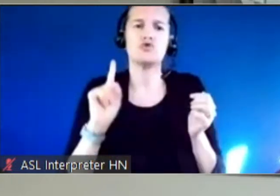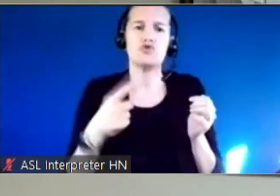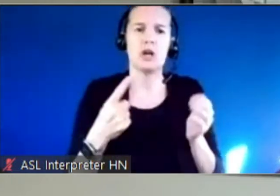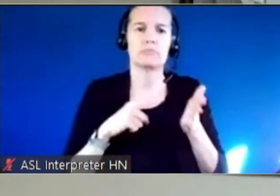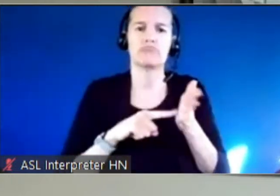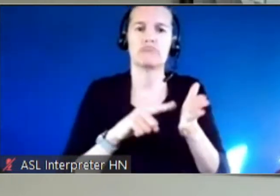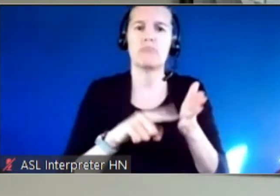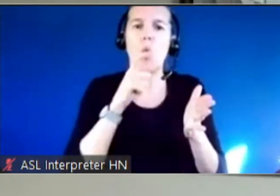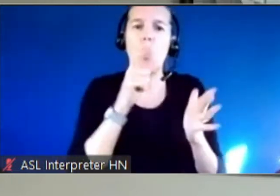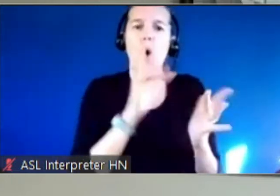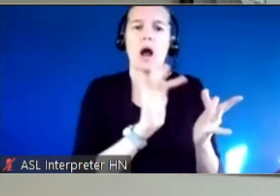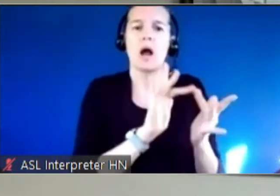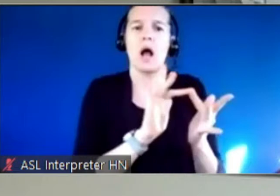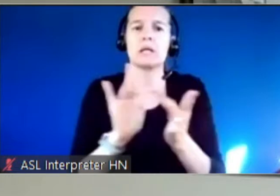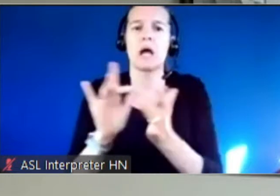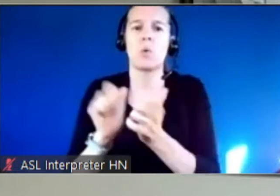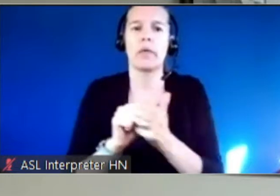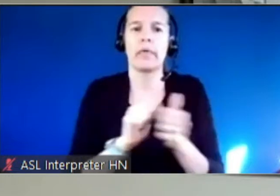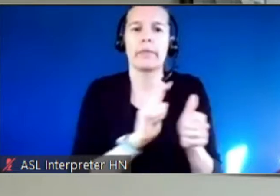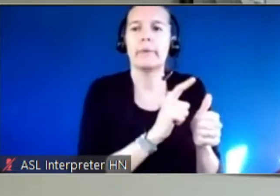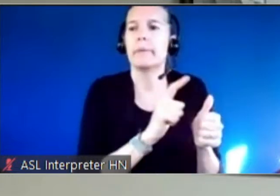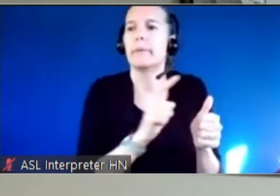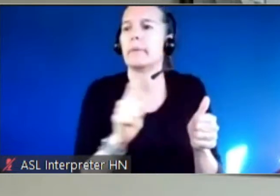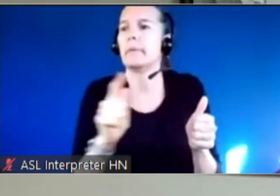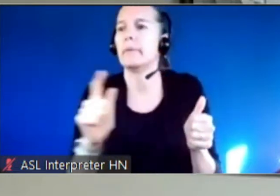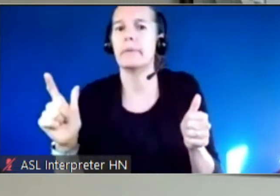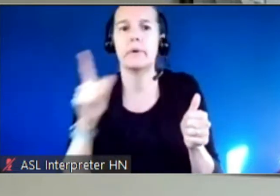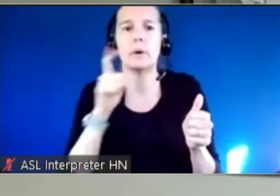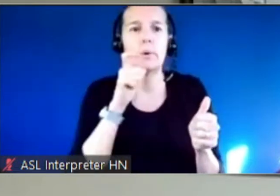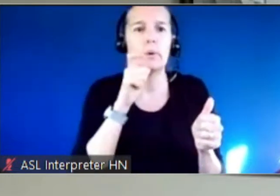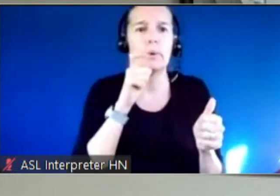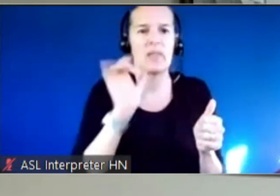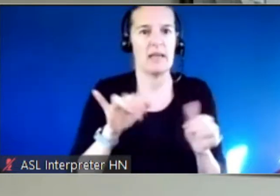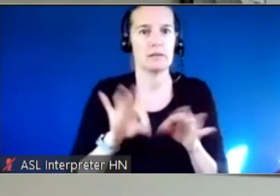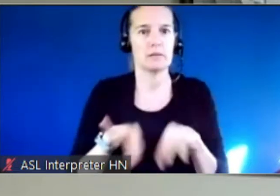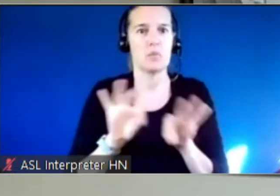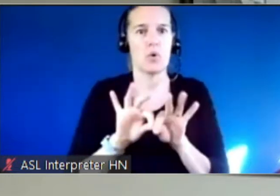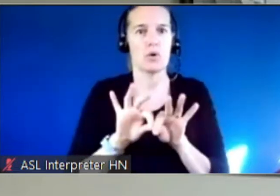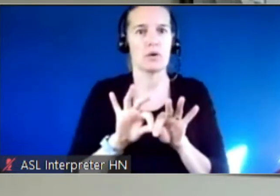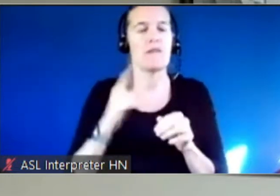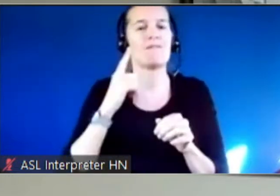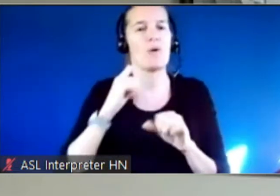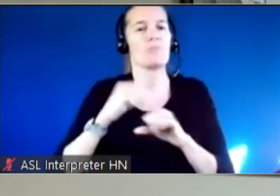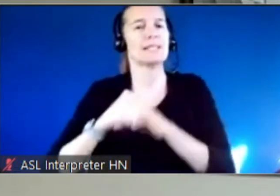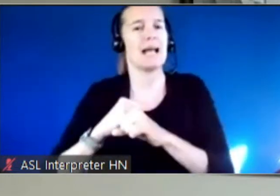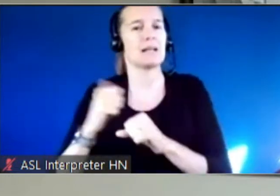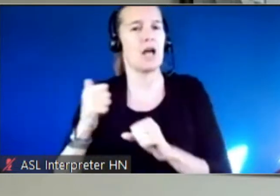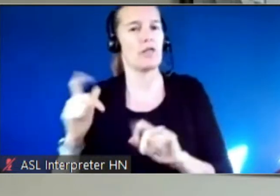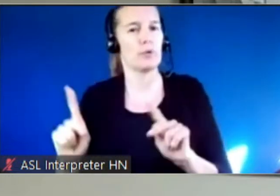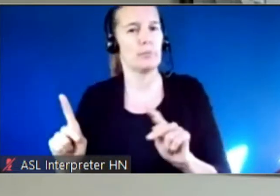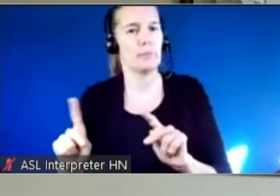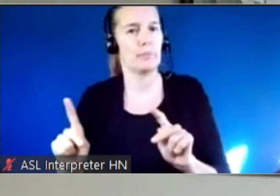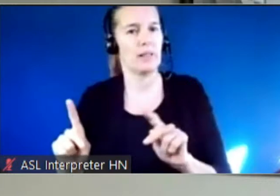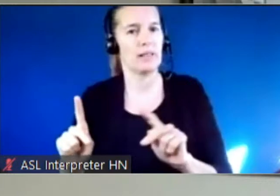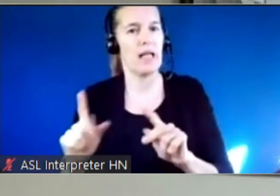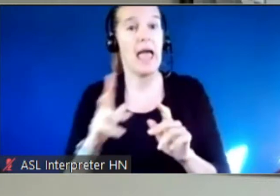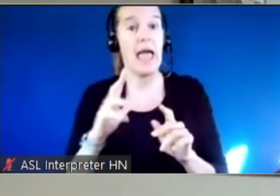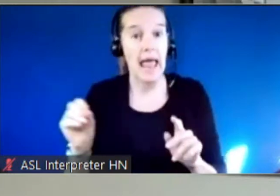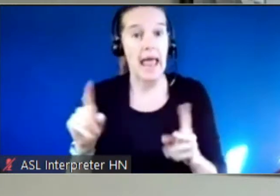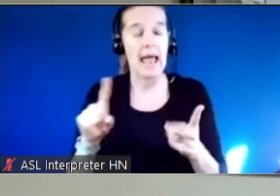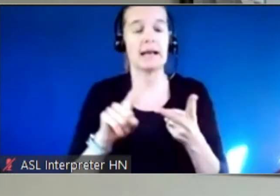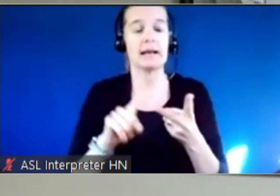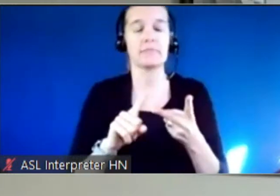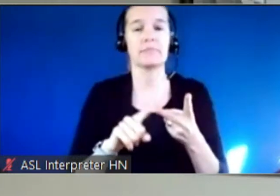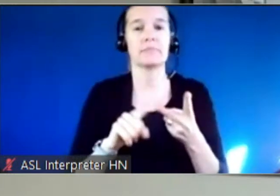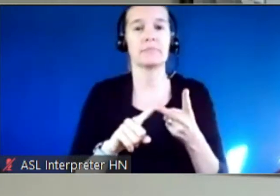to figure out how extensive this was, but also to protect others down the line and to give social services type